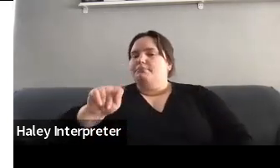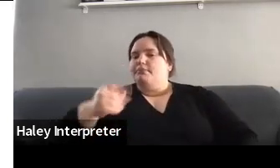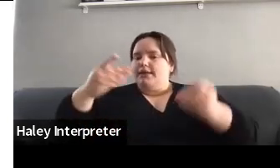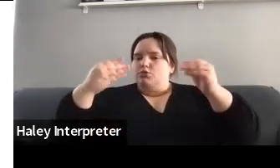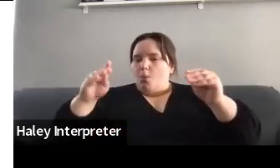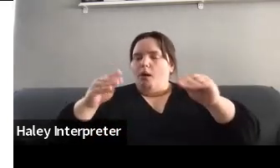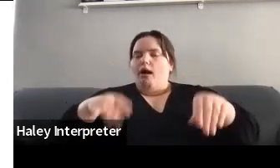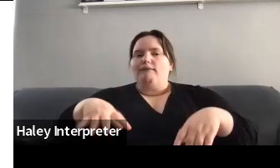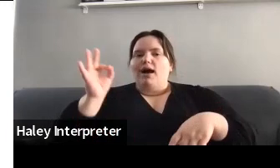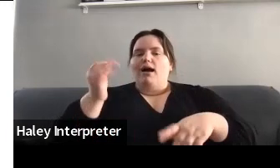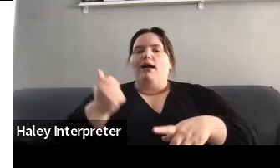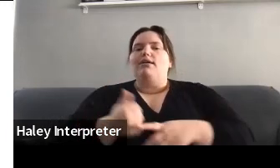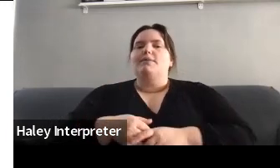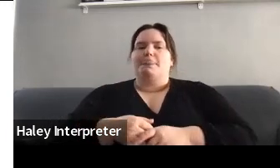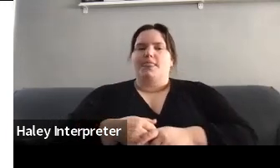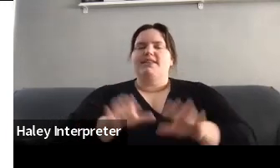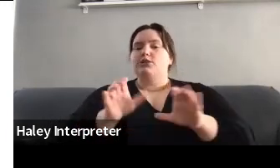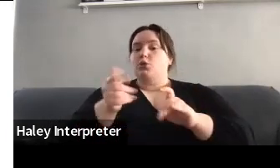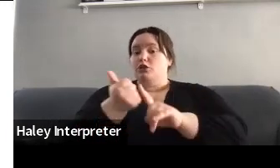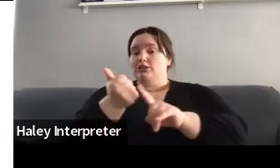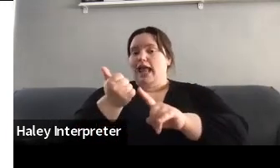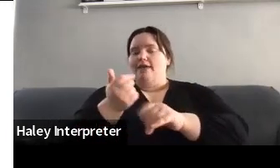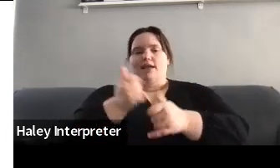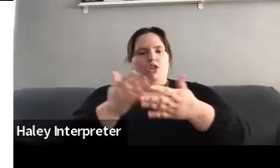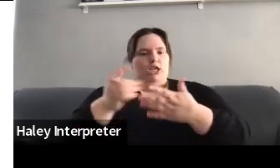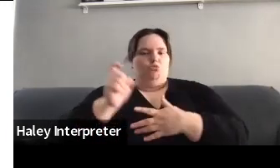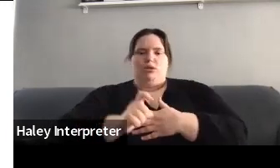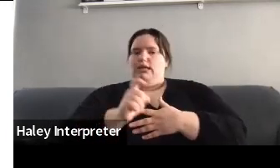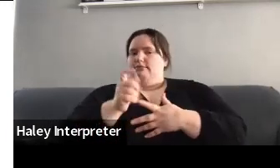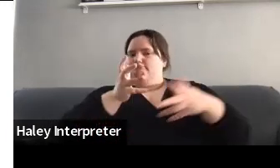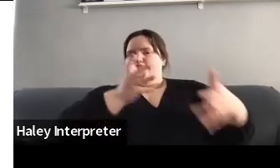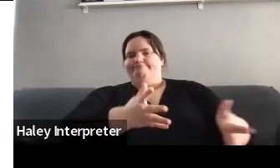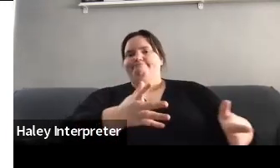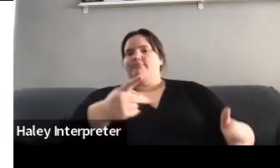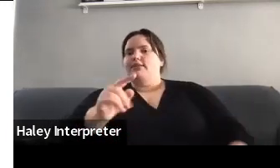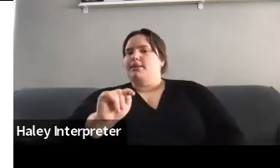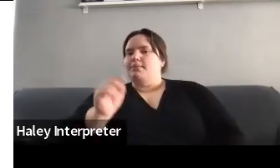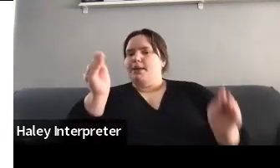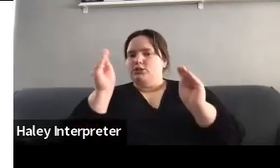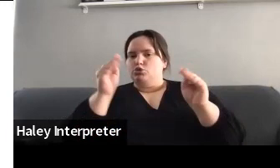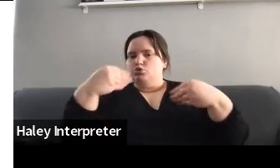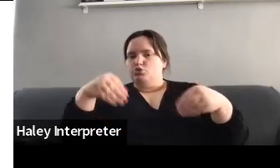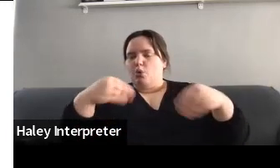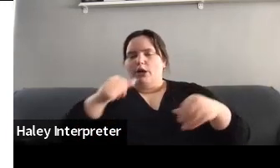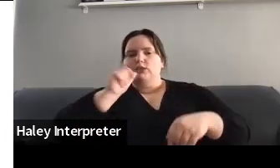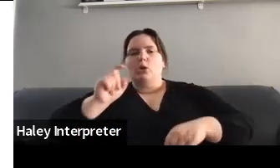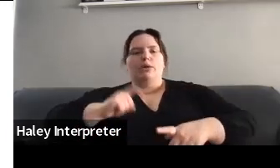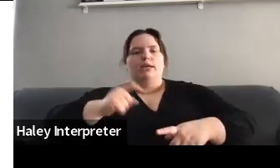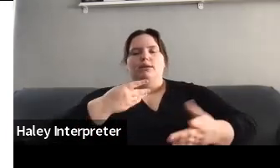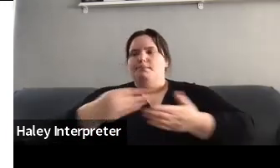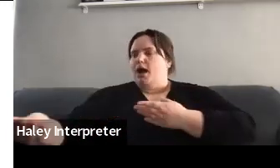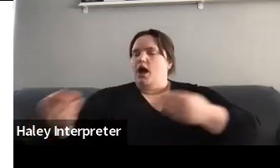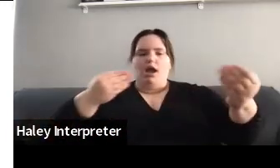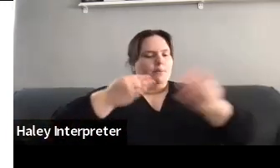and they're do it yourself. So everything that you need is there, and you don't need to haul everything or buy tons of things to clean